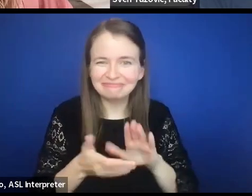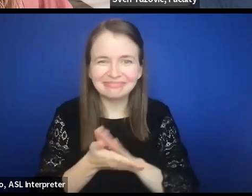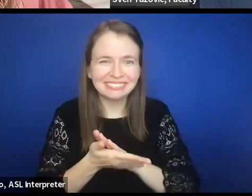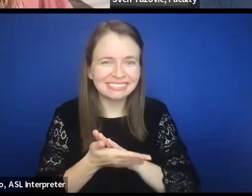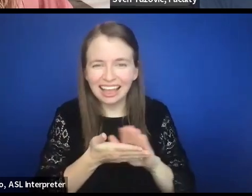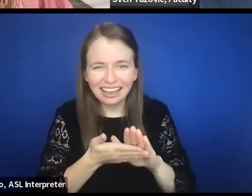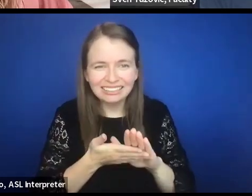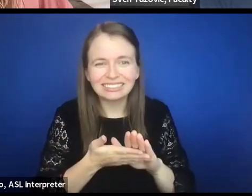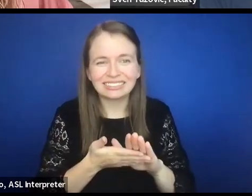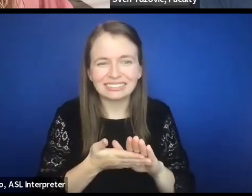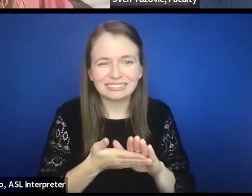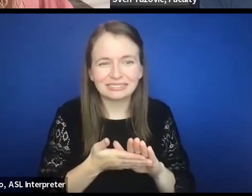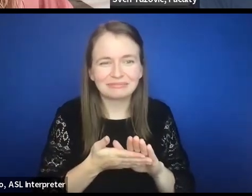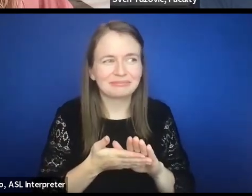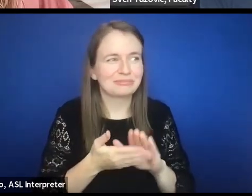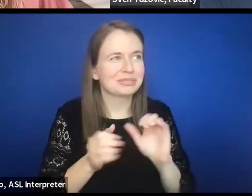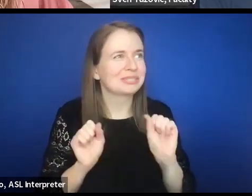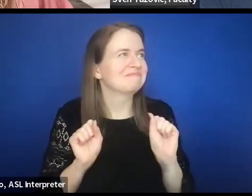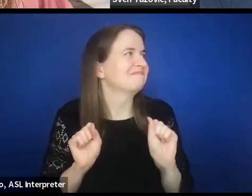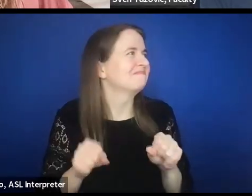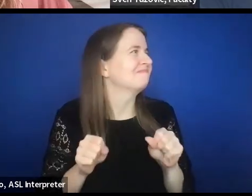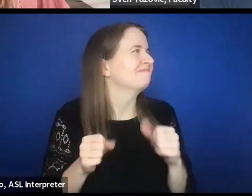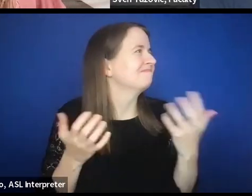nice, where we have some